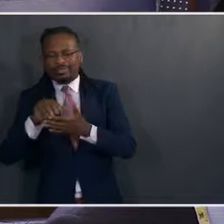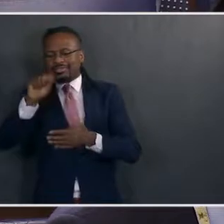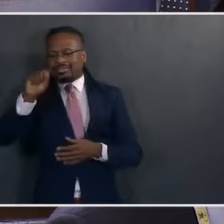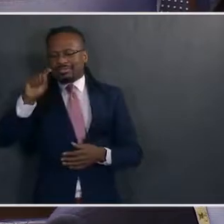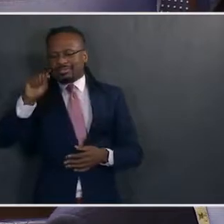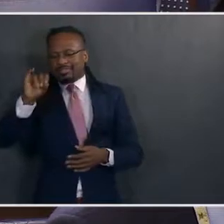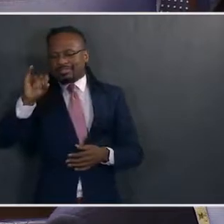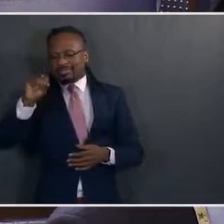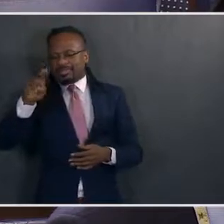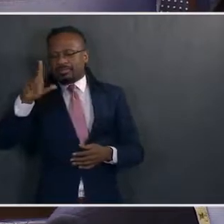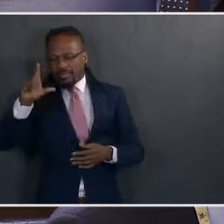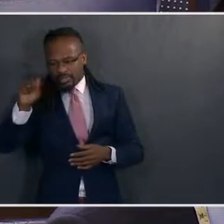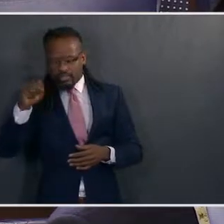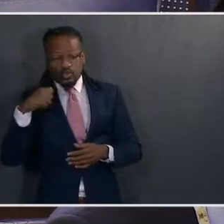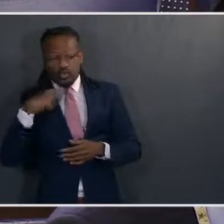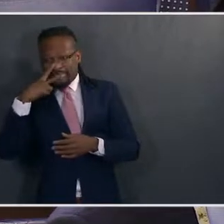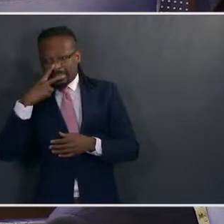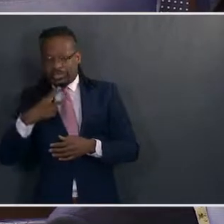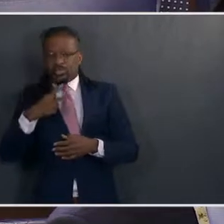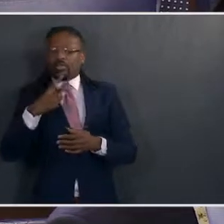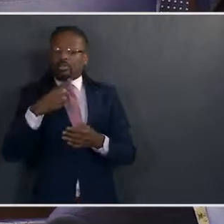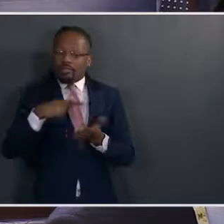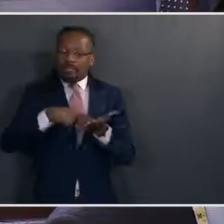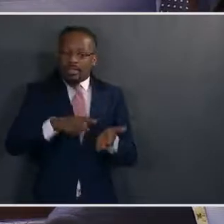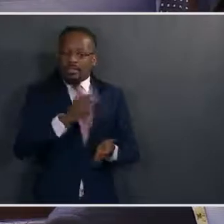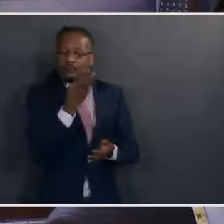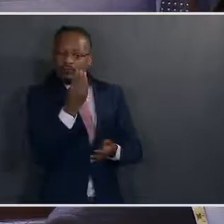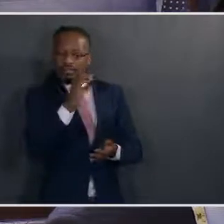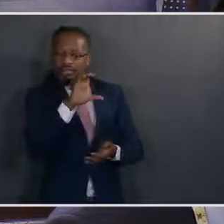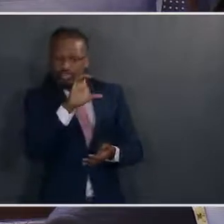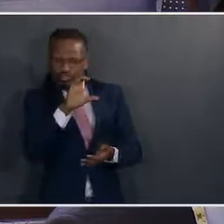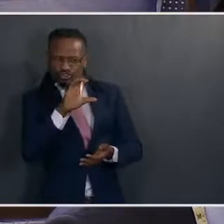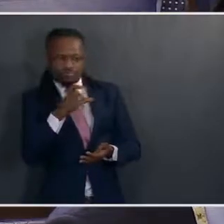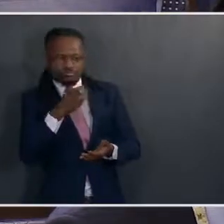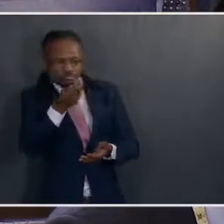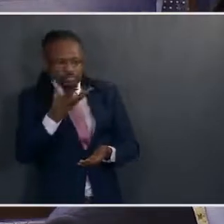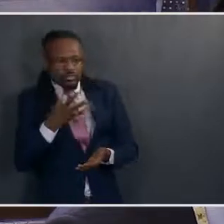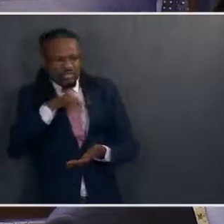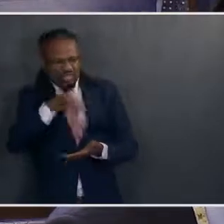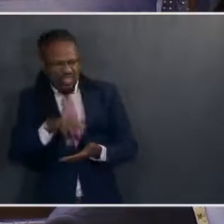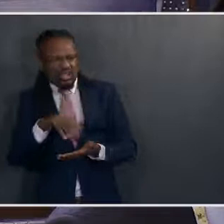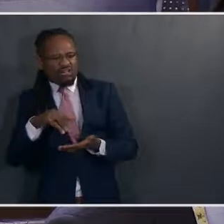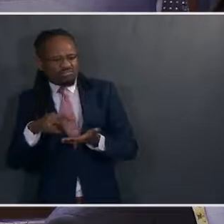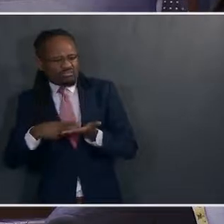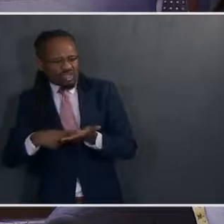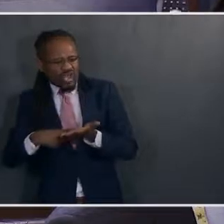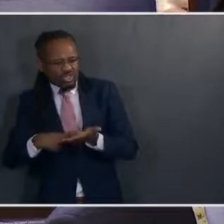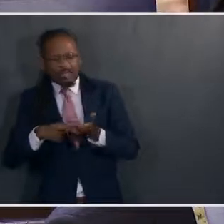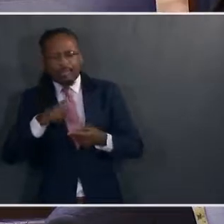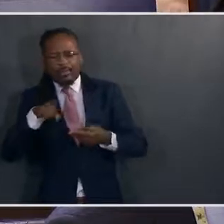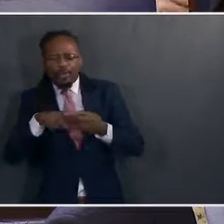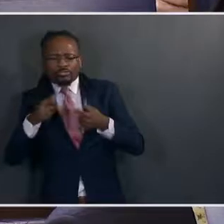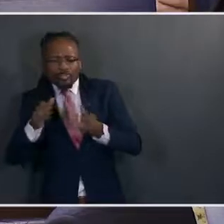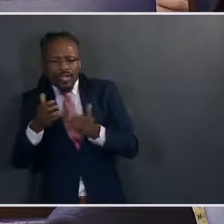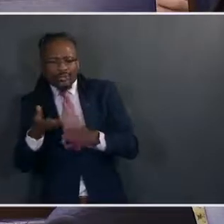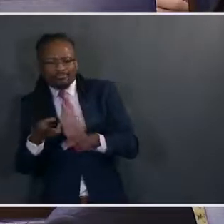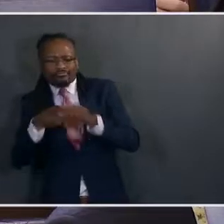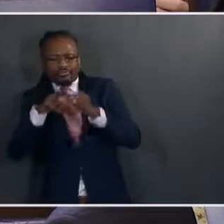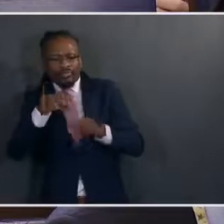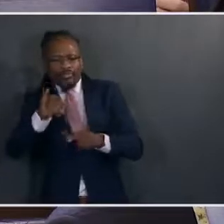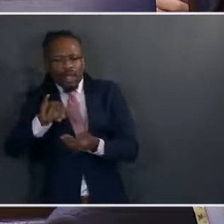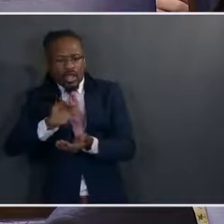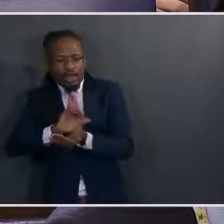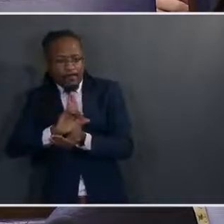the payment is $1,400. There doesn't seem to be an active discussion on actually raising that amount. So is that a broken promise